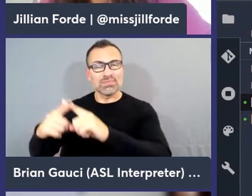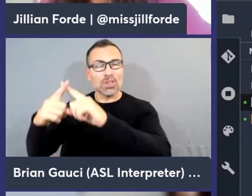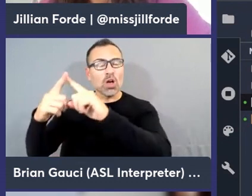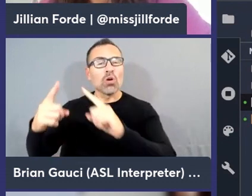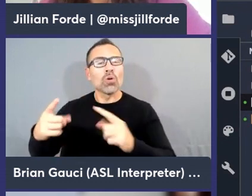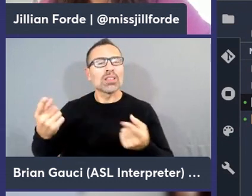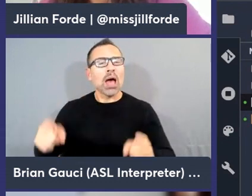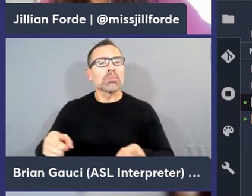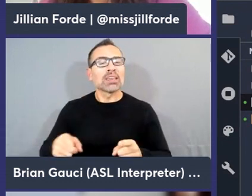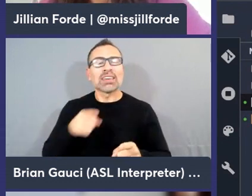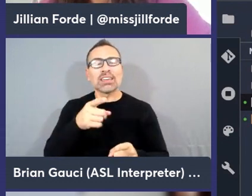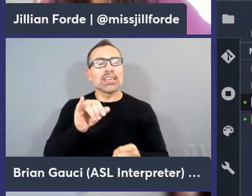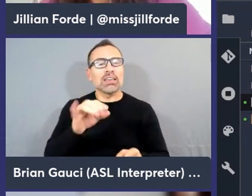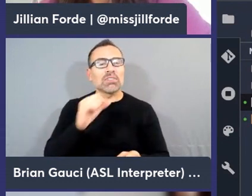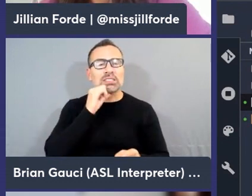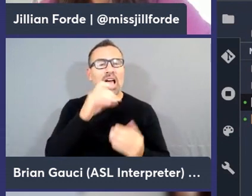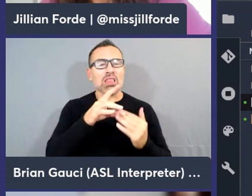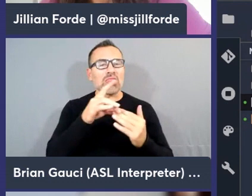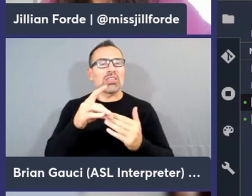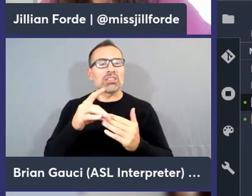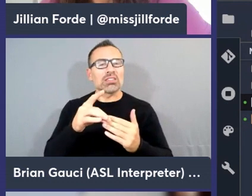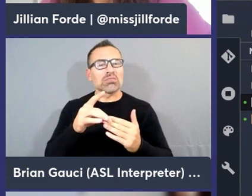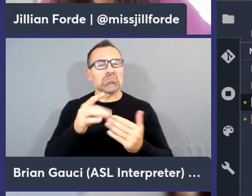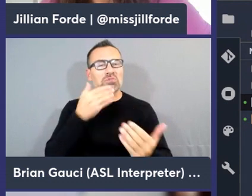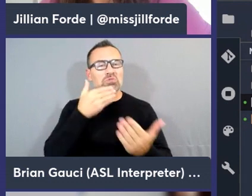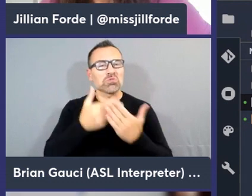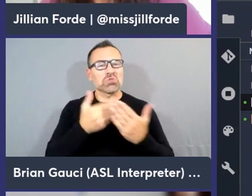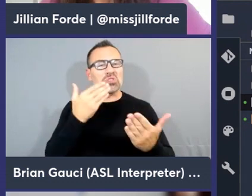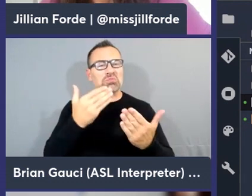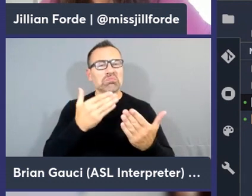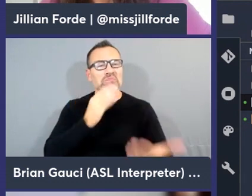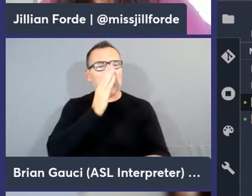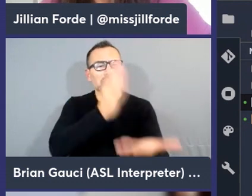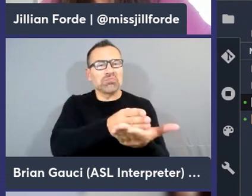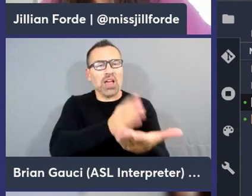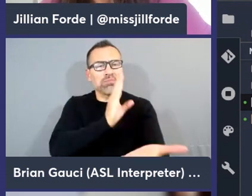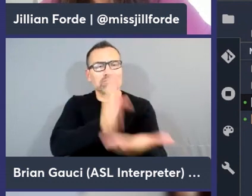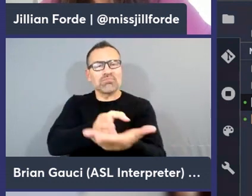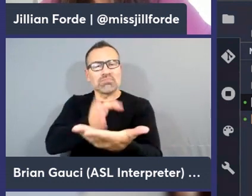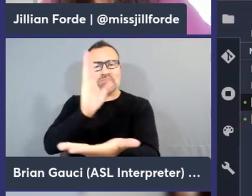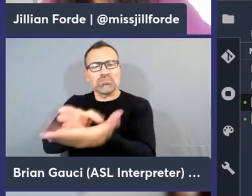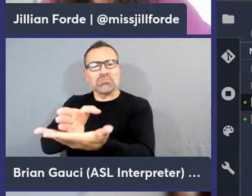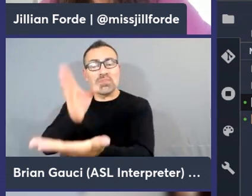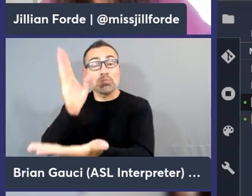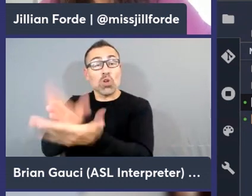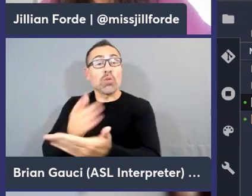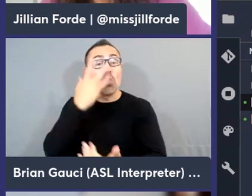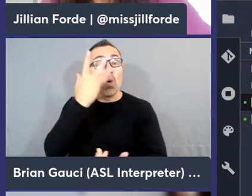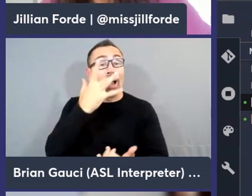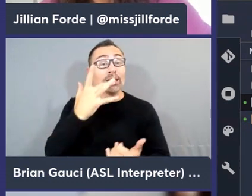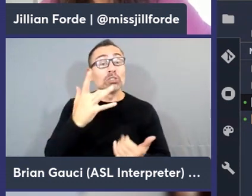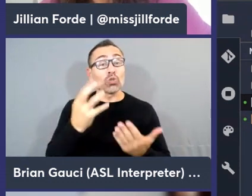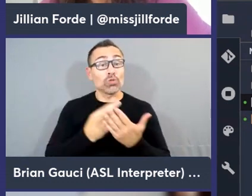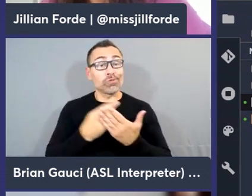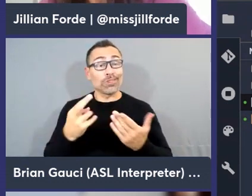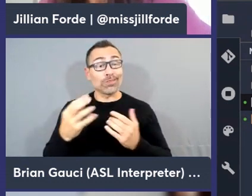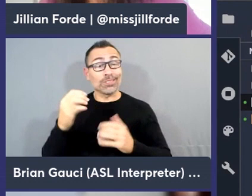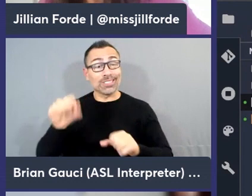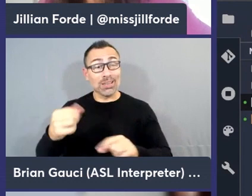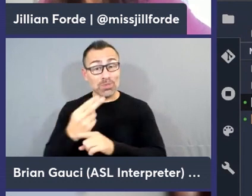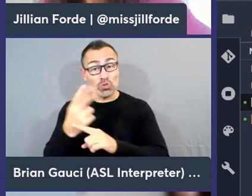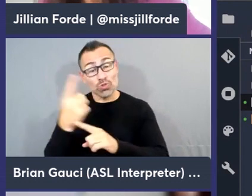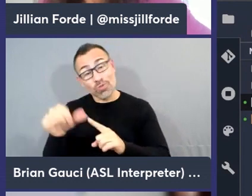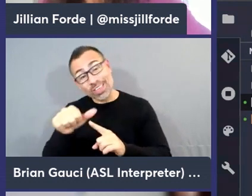trials, unpromising explorations, and diverting all the resources to the promising ones. If you see the longer lines in